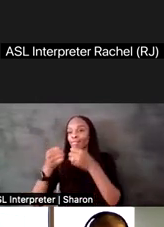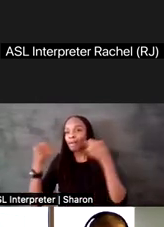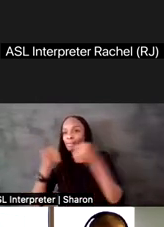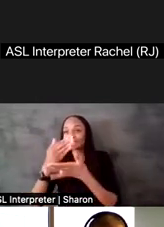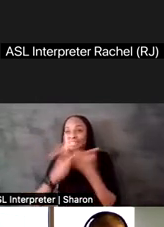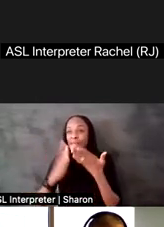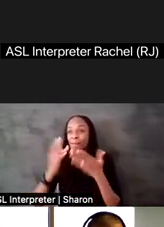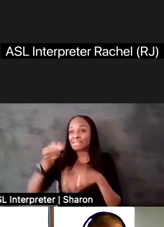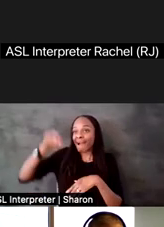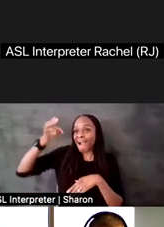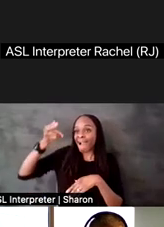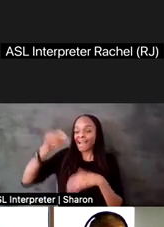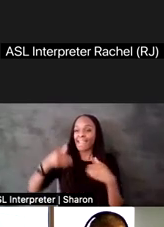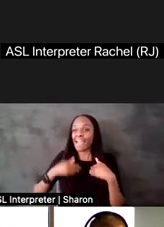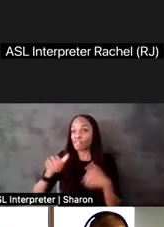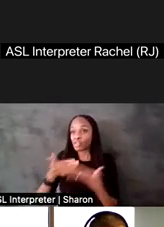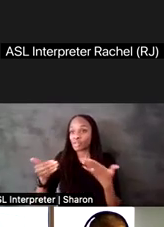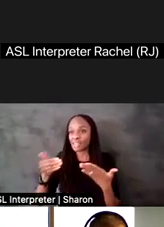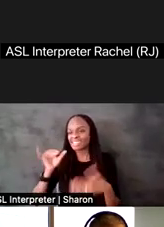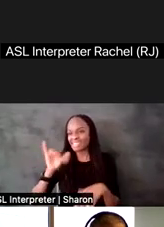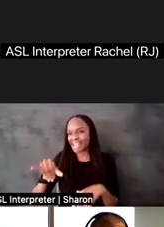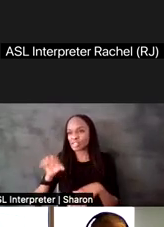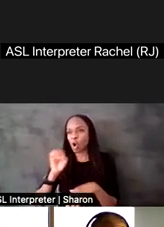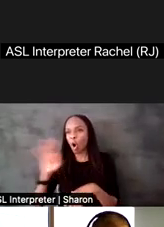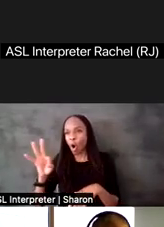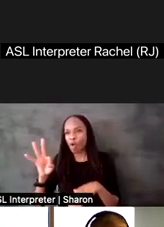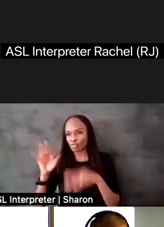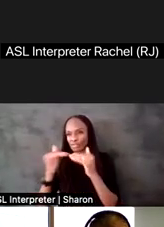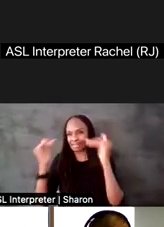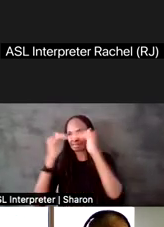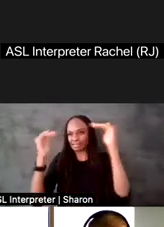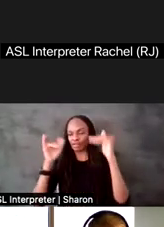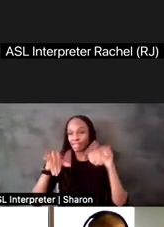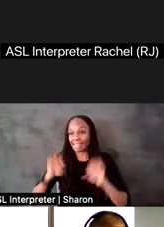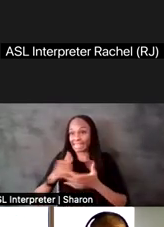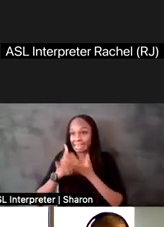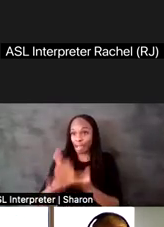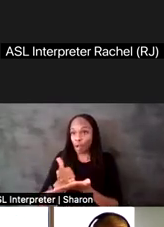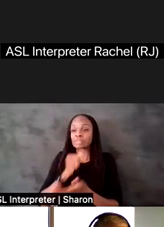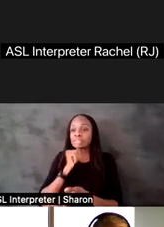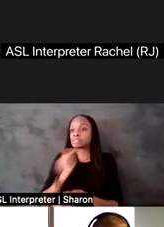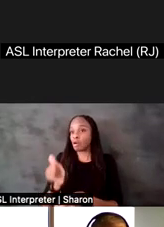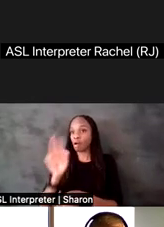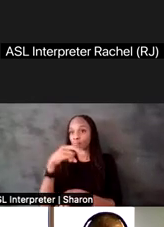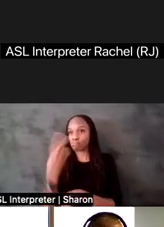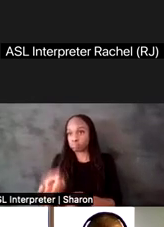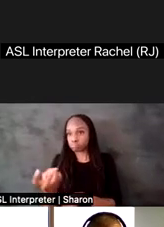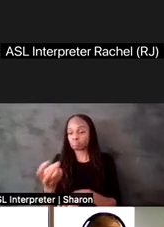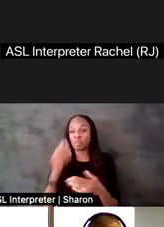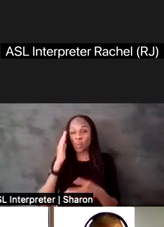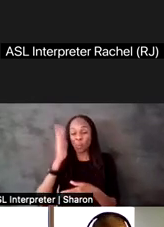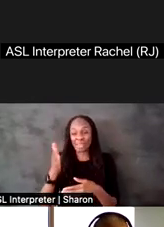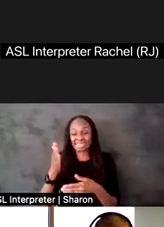that are off the shelf things that you can purchase to secure those from falling over. Are they going to prevent everything from